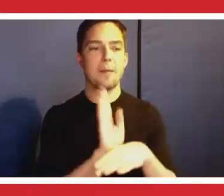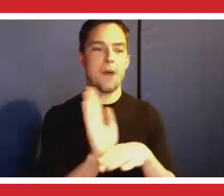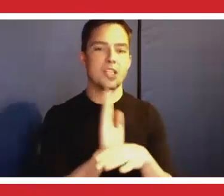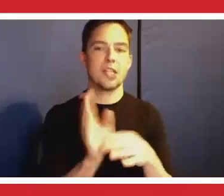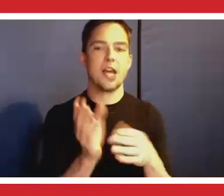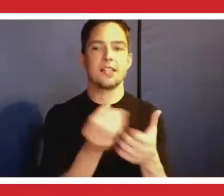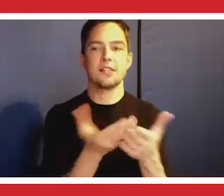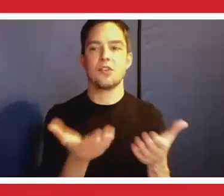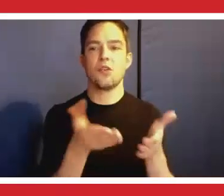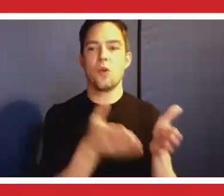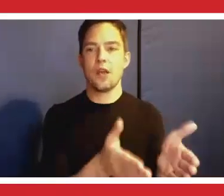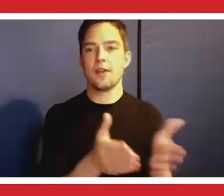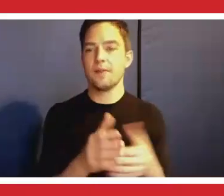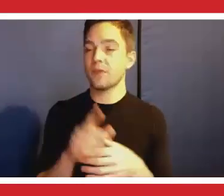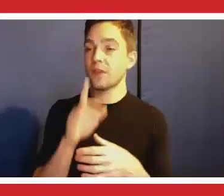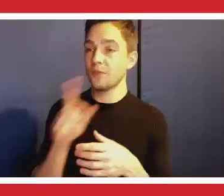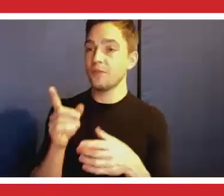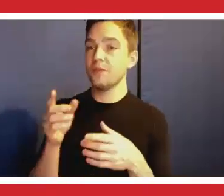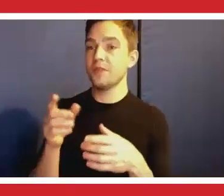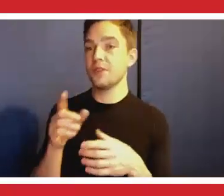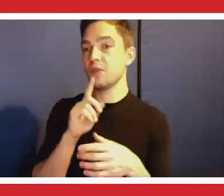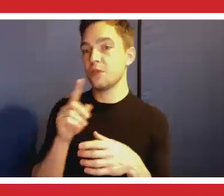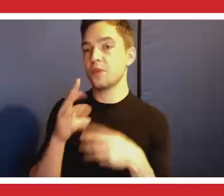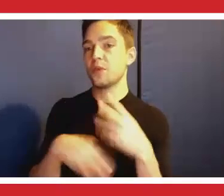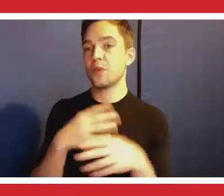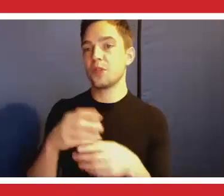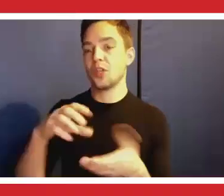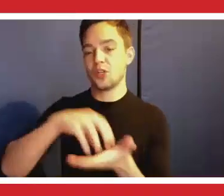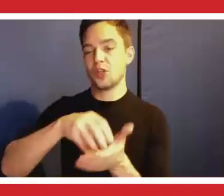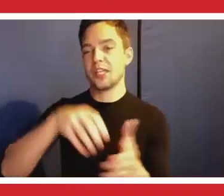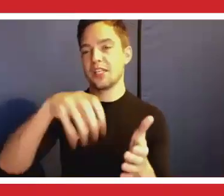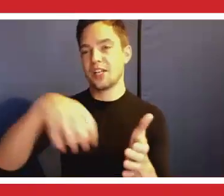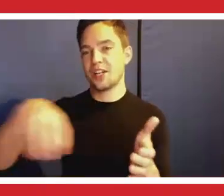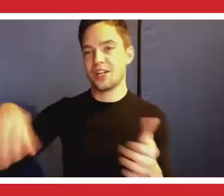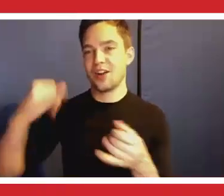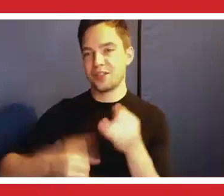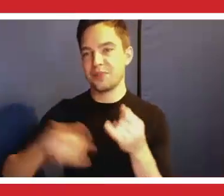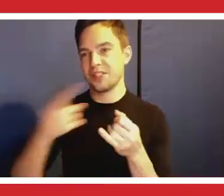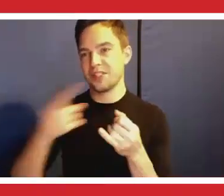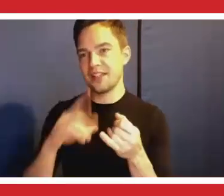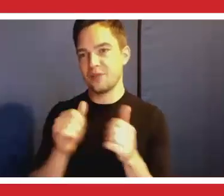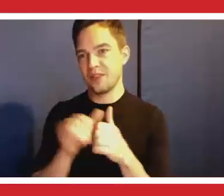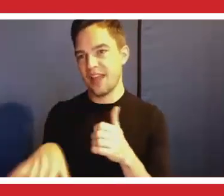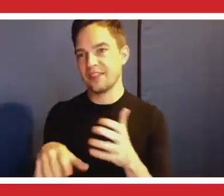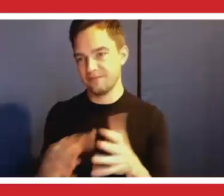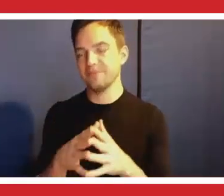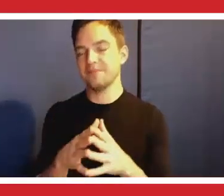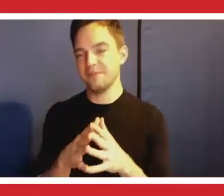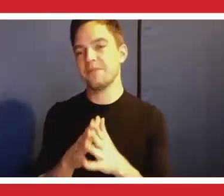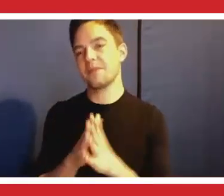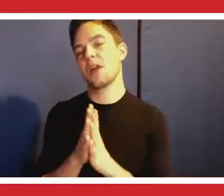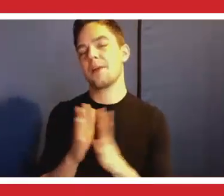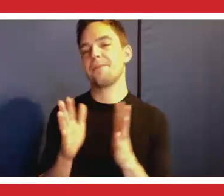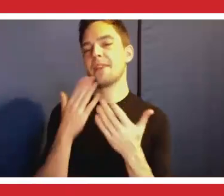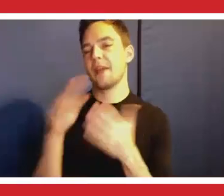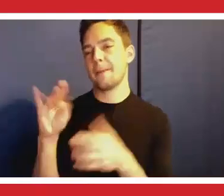Throw away the cookie cutter is what we're saying ultimately with that. Thank you, Mike. We have got so many